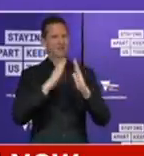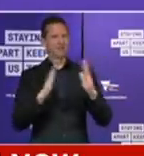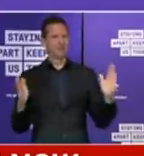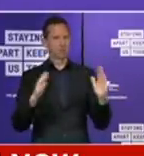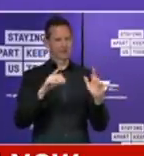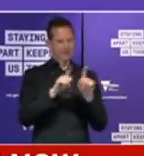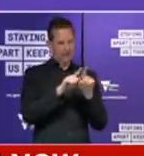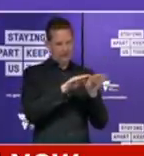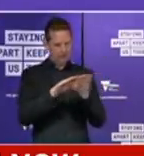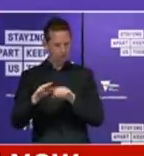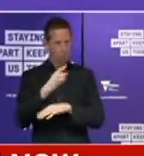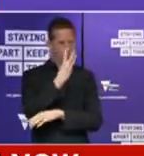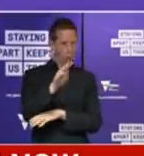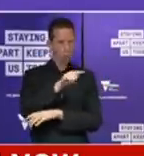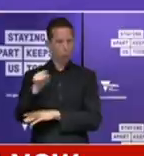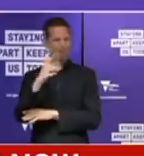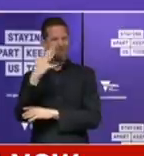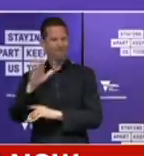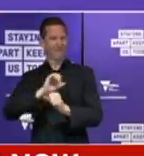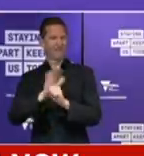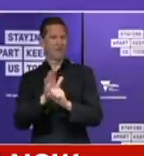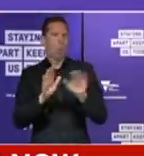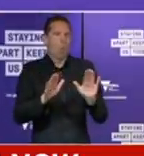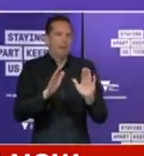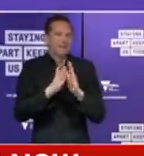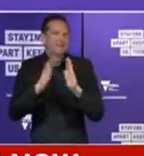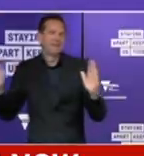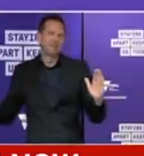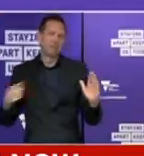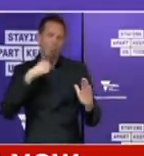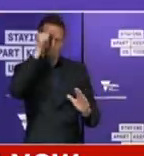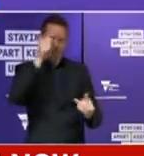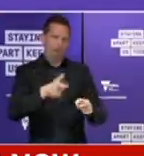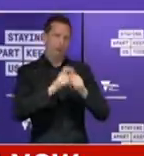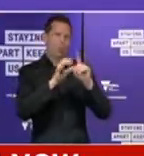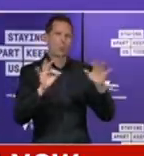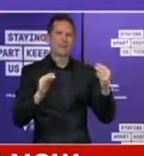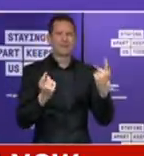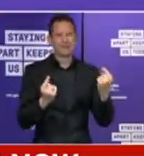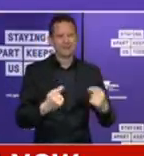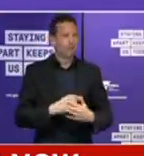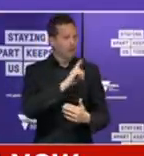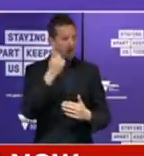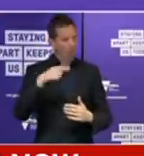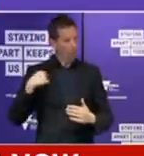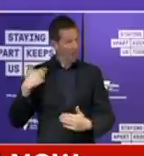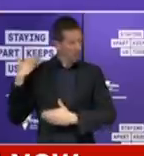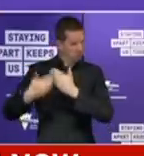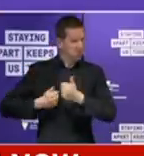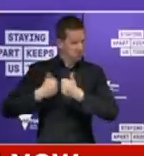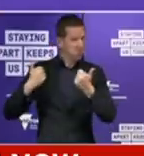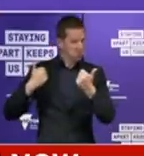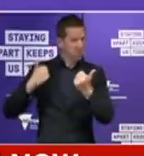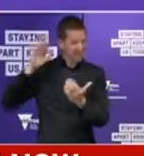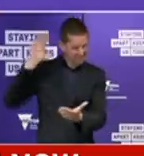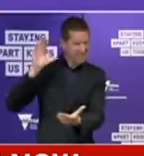need to just wait a little bit longer. I know that's challenging, but as we've said, we are on track. We are on track to get into that 30 to